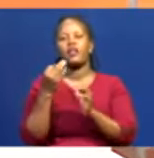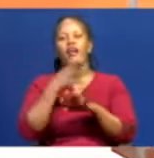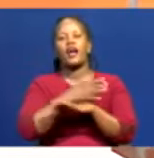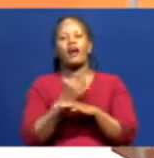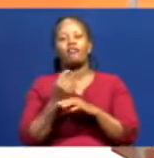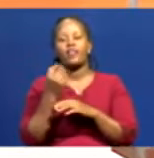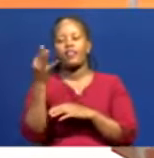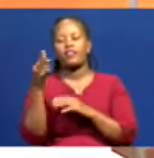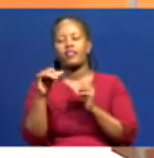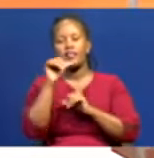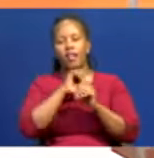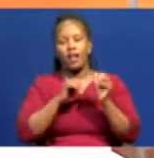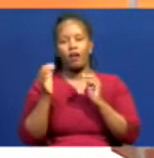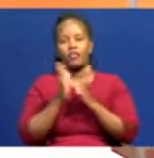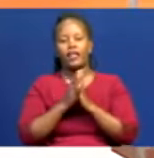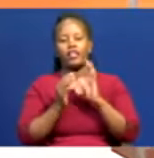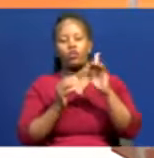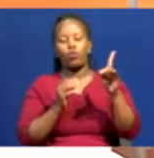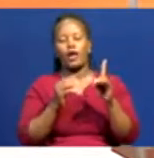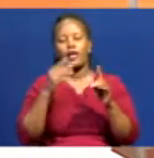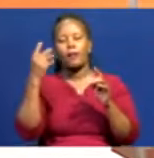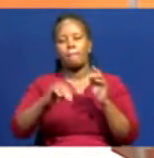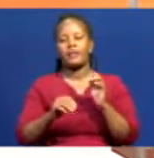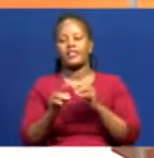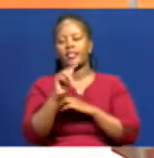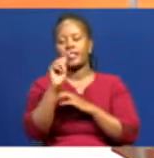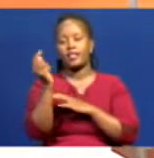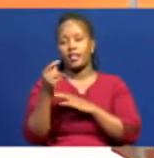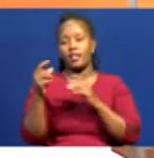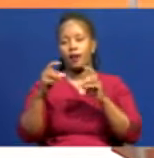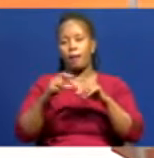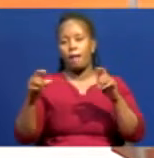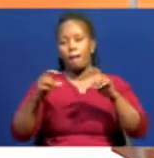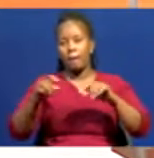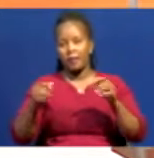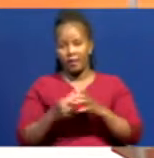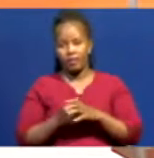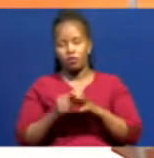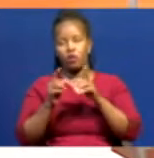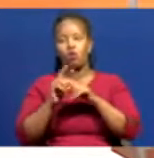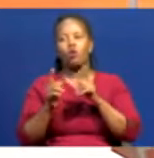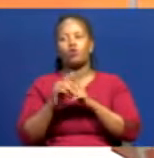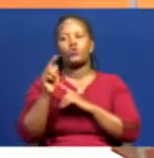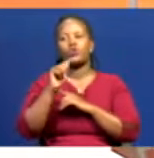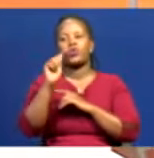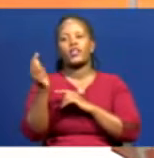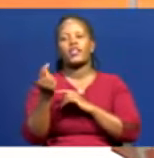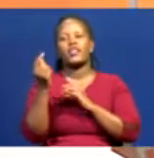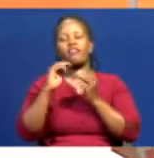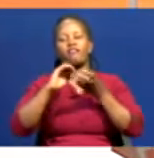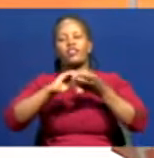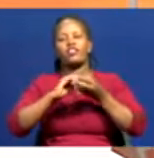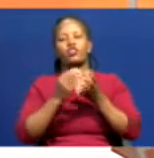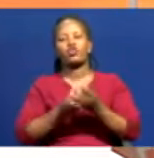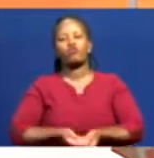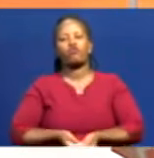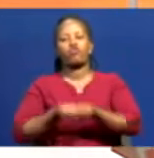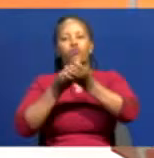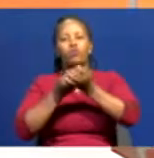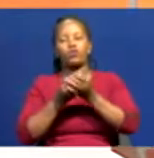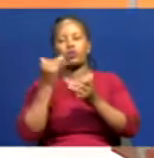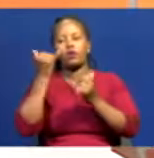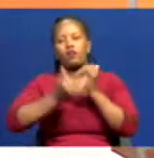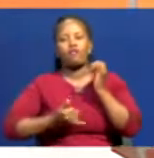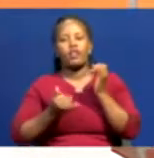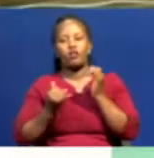victory against defending champions Kenya Pipeline. And this came as the Kenya Volleyball Federation playoffs came to a close at the Kasarani Indoor